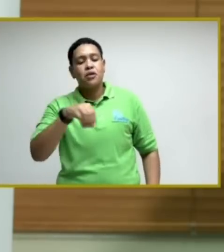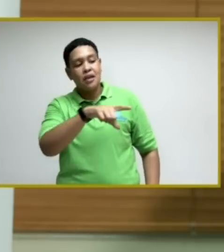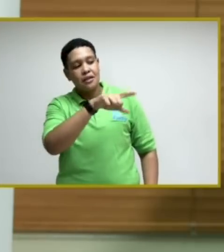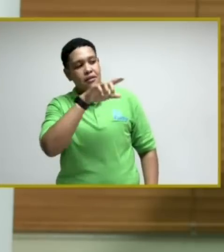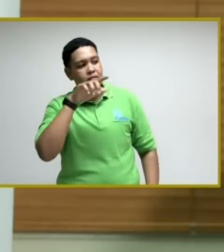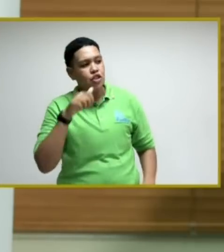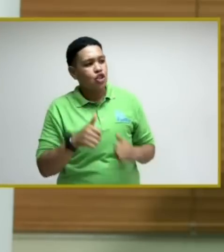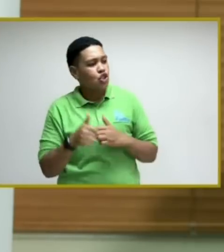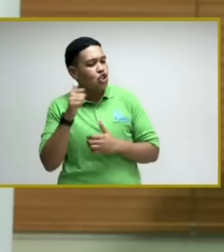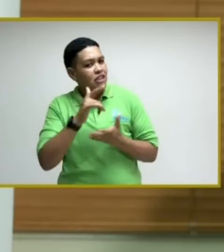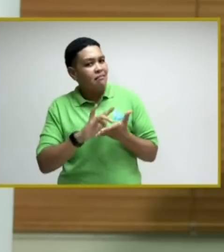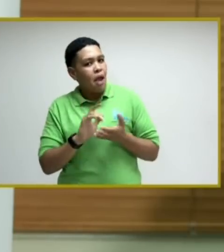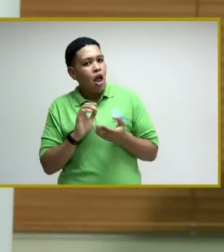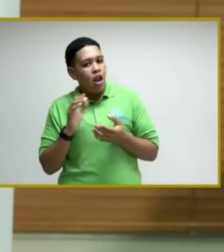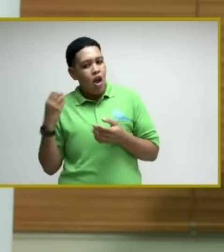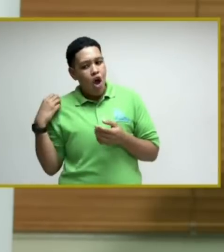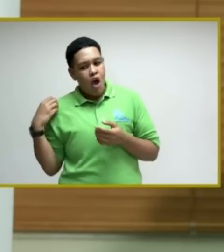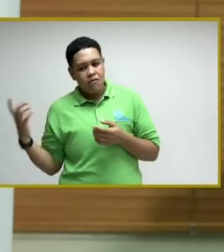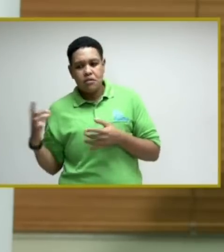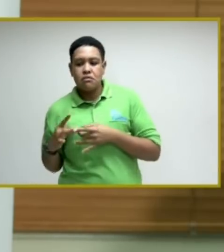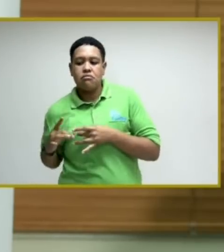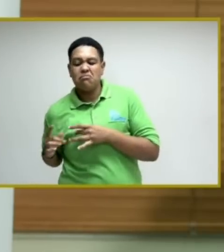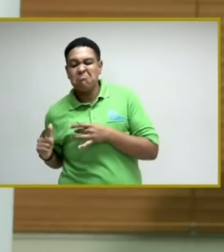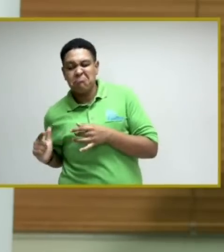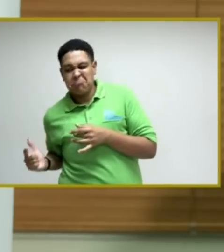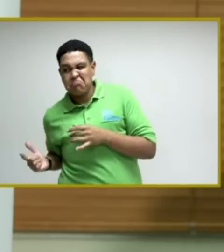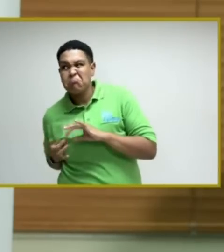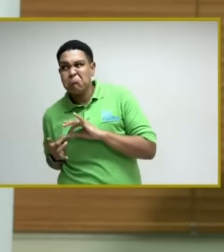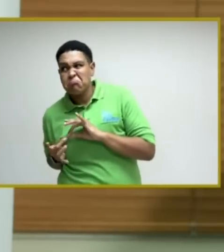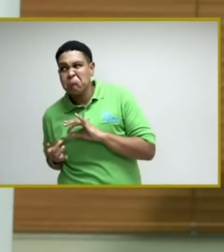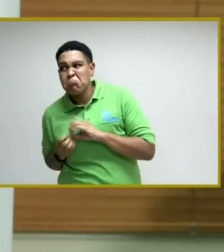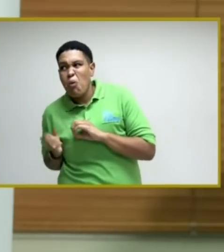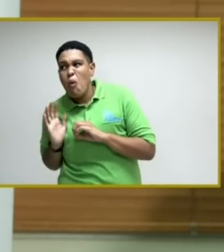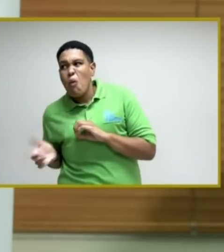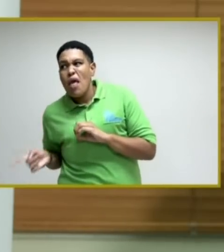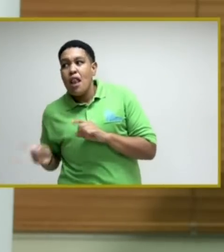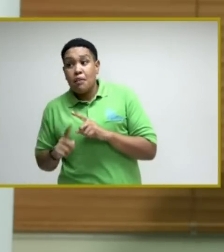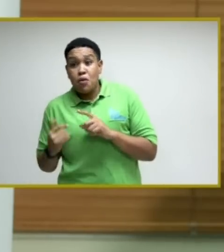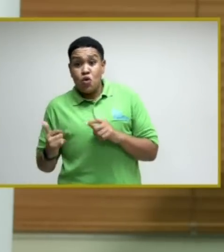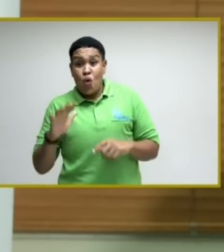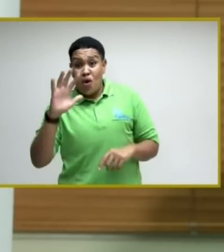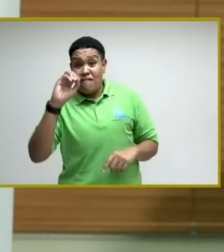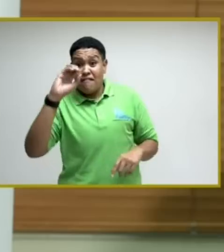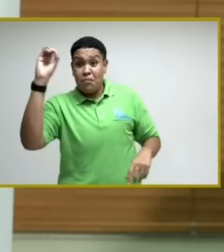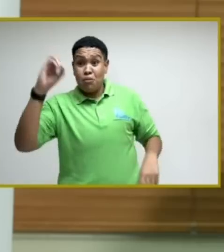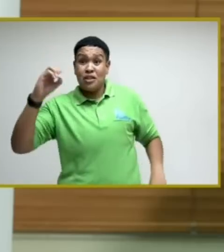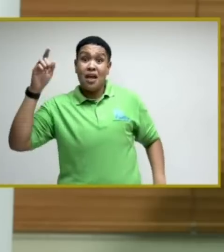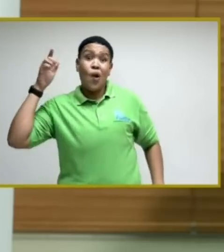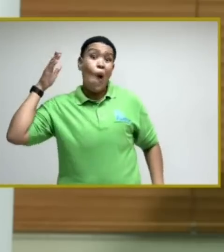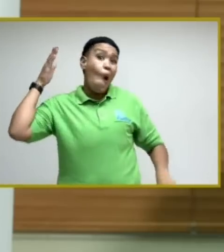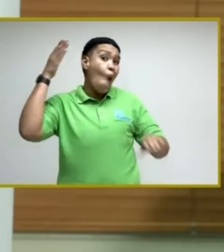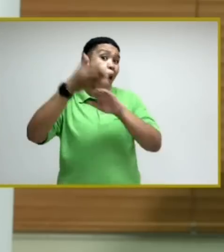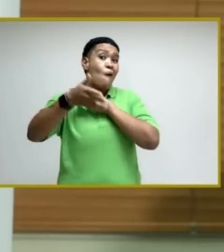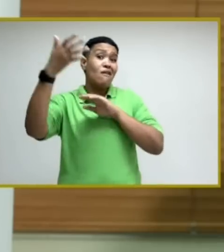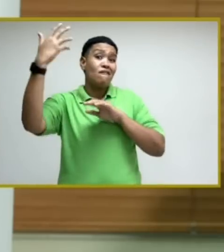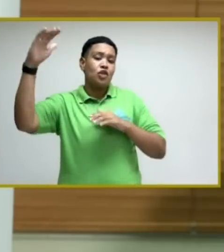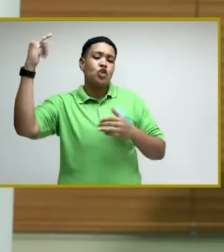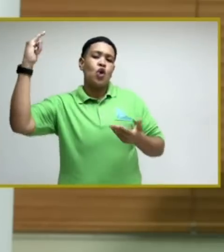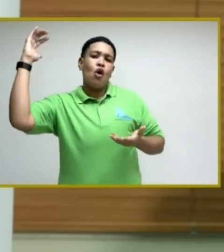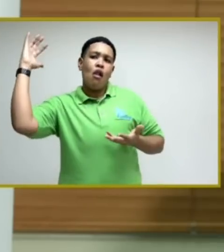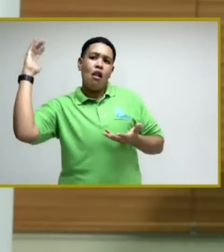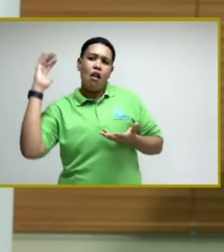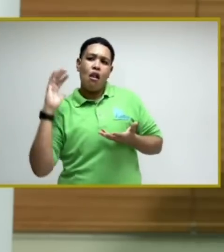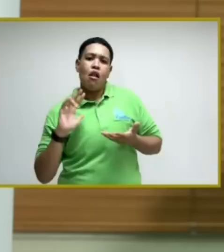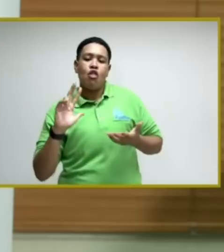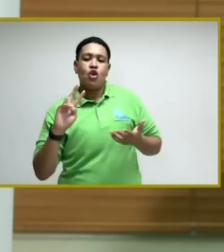that, but clearly moving from over 50% now down to 32. And if you look at the 7-day average, you'll see a